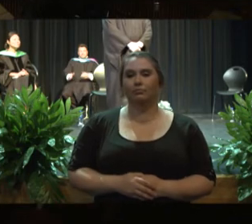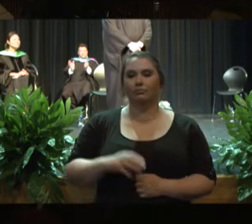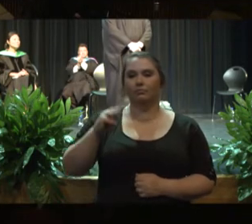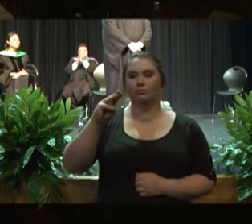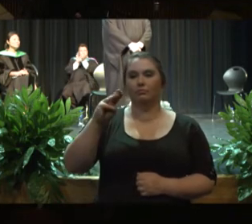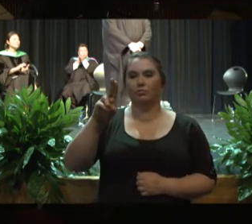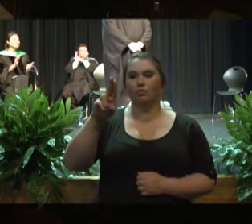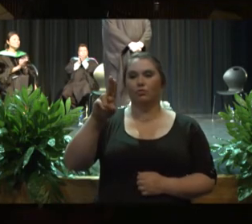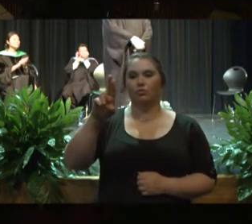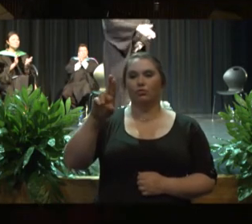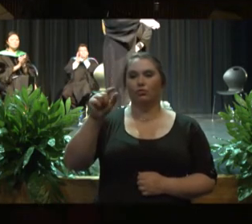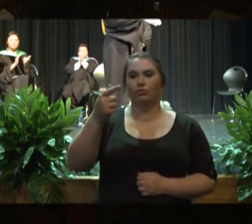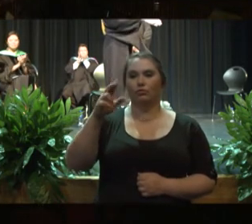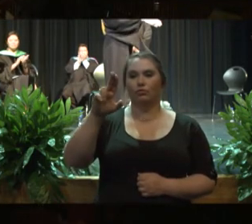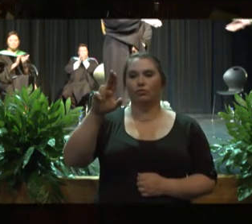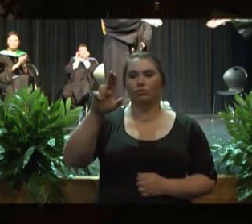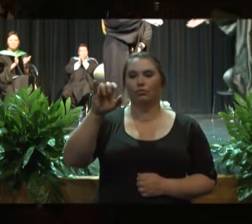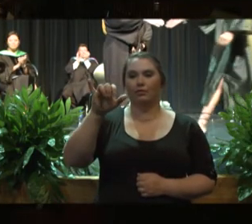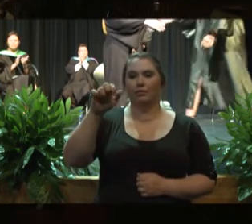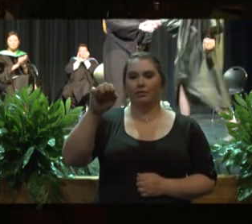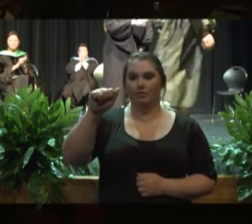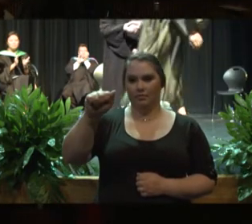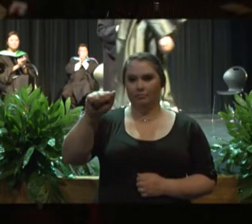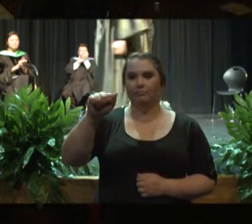Jacqueline Merguia.